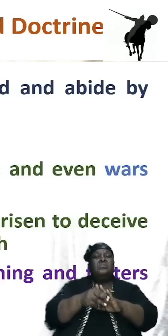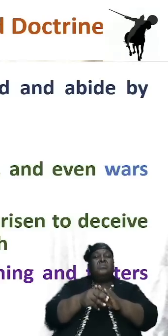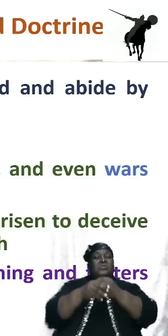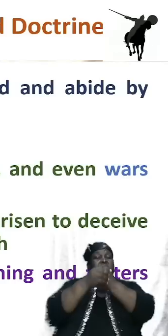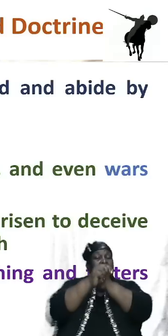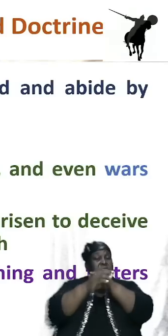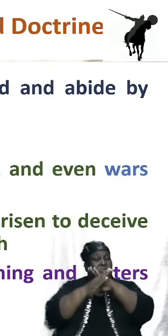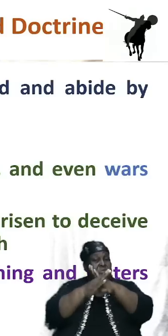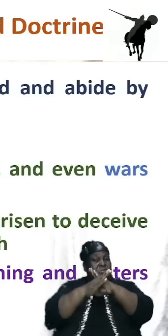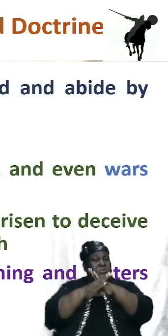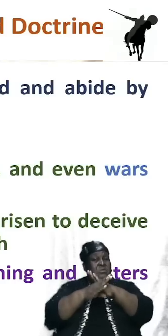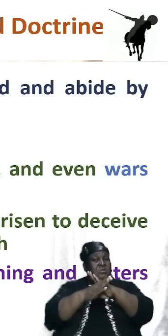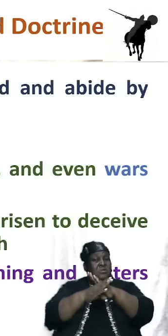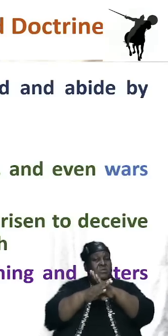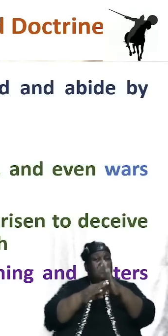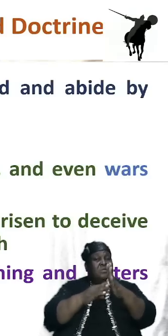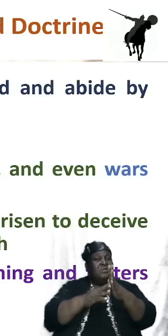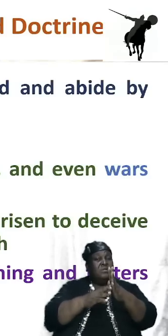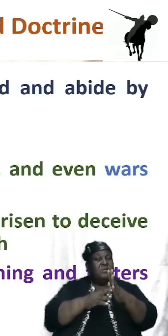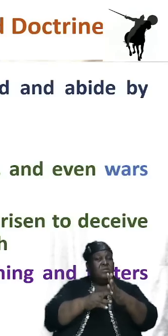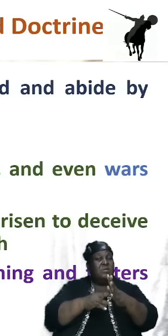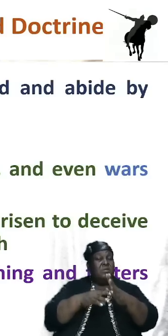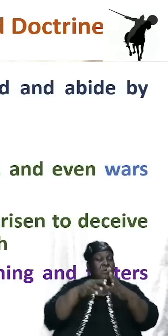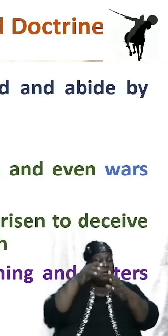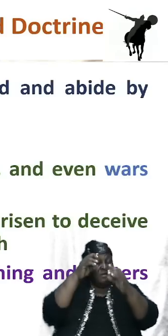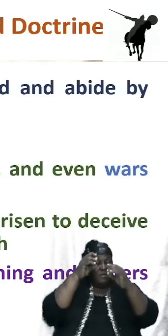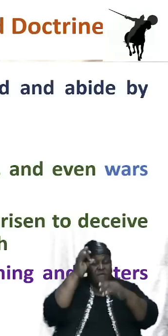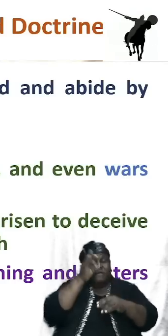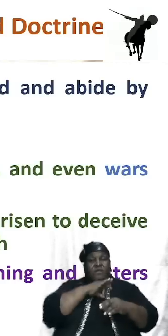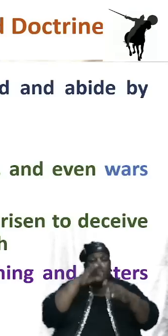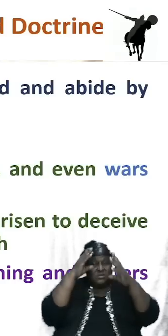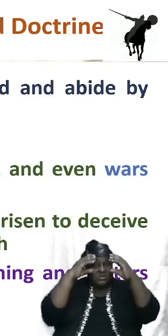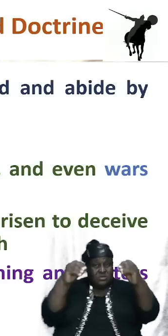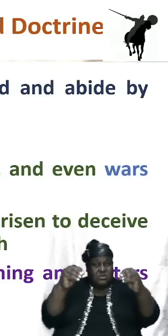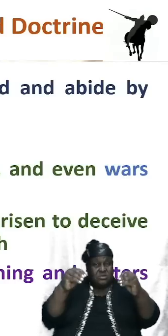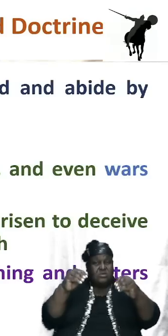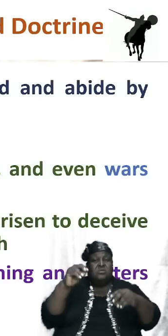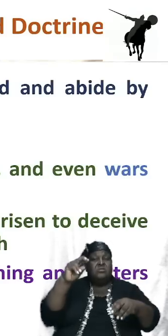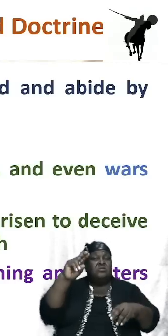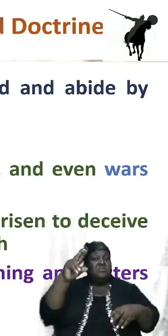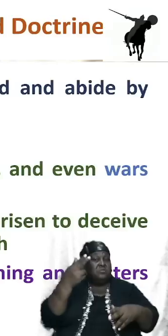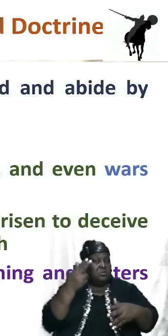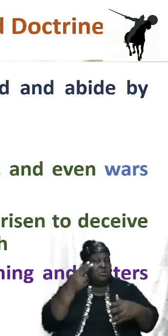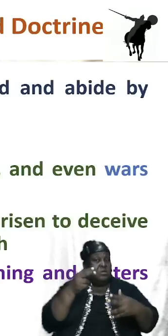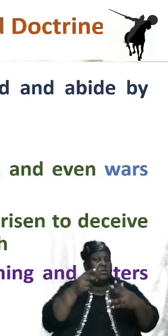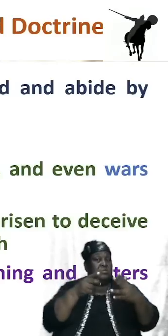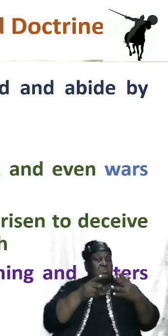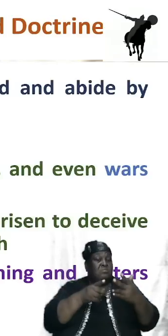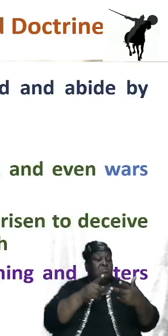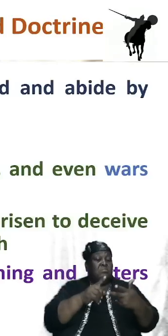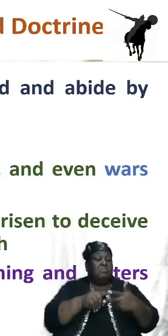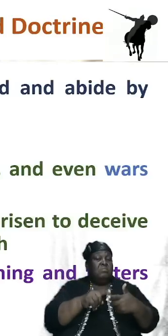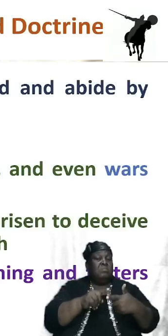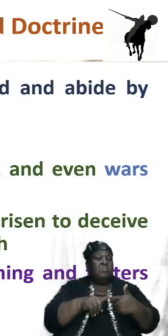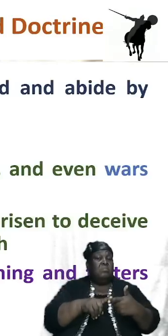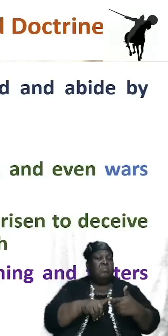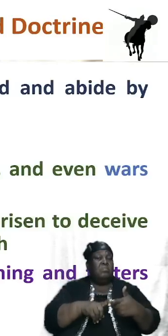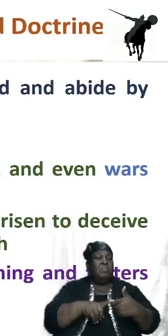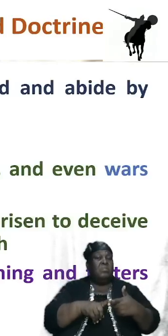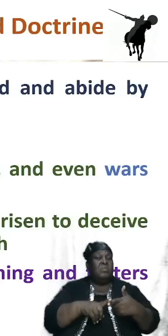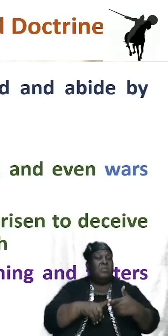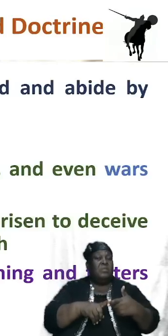against the whole concept of false teachings that exist. And secondly, it fosters spiritual